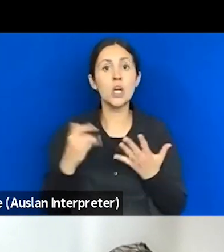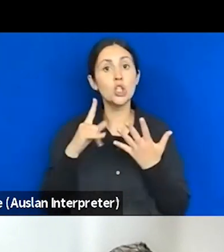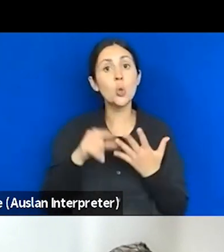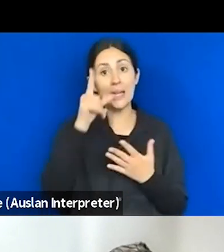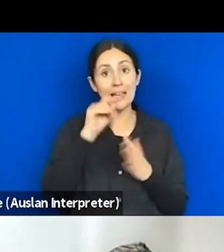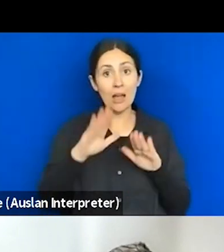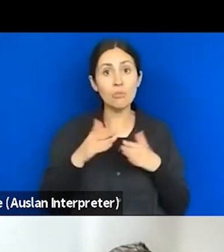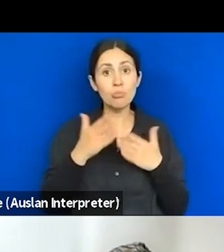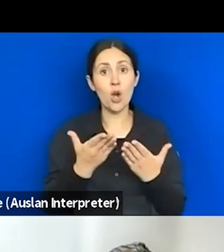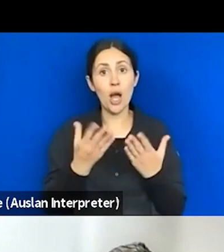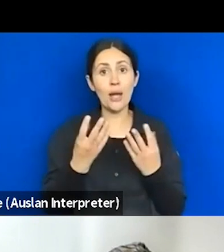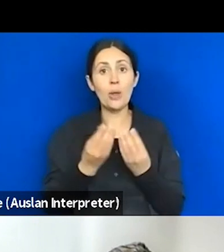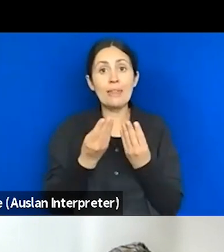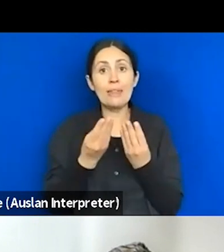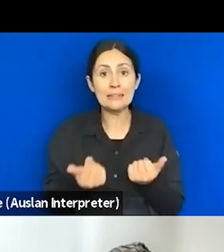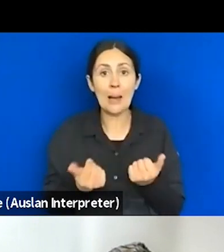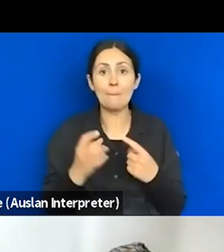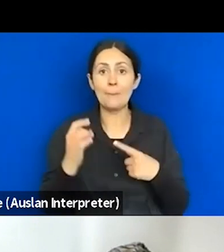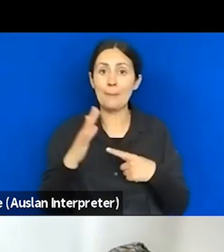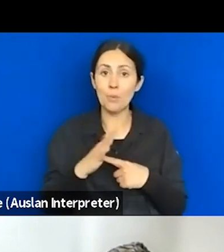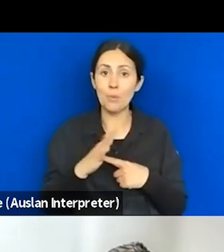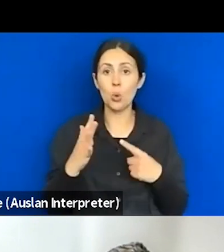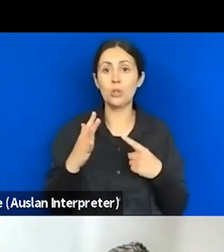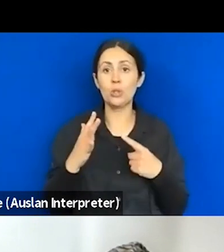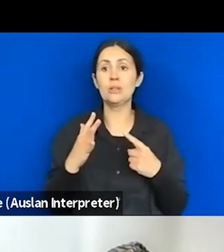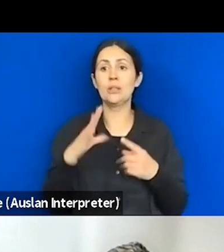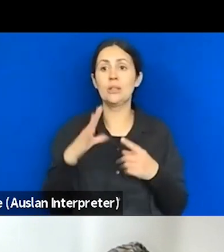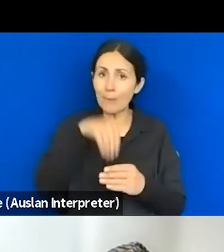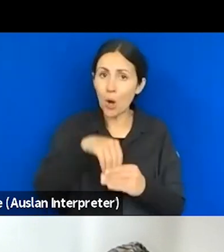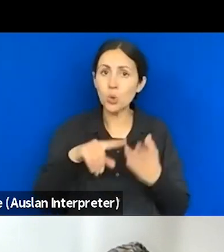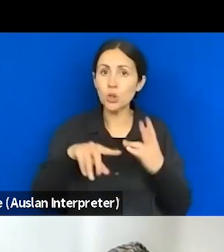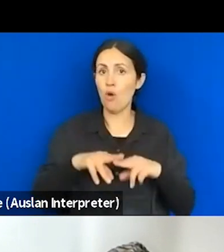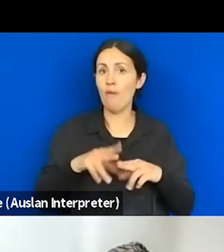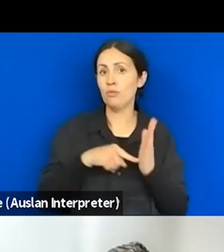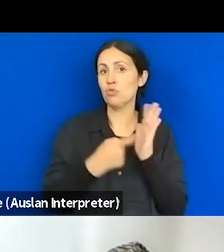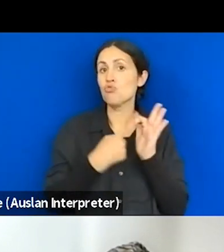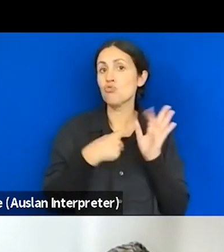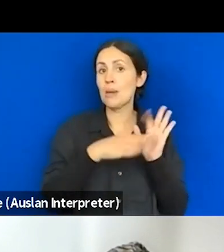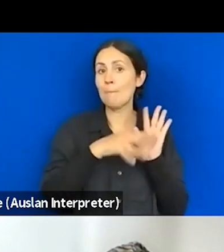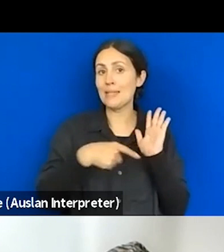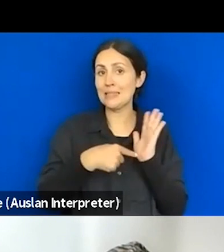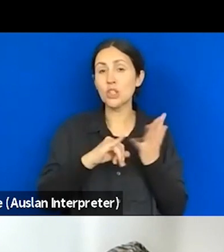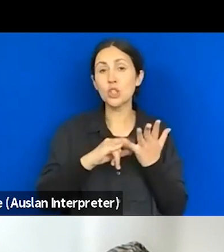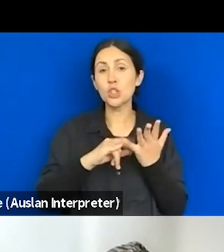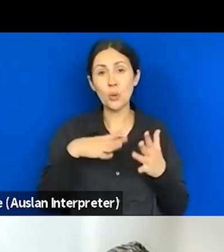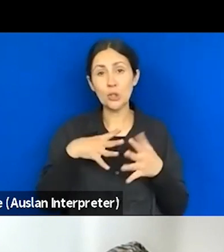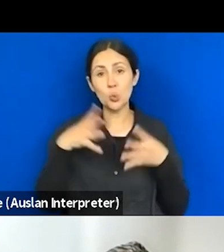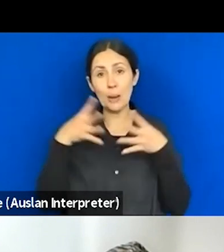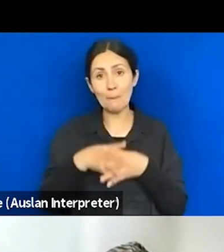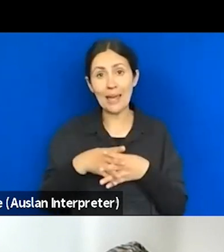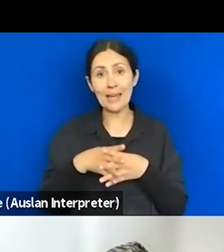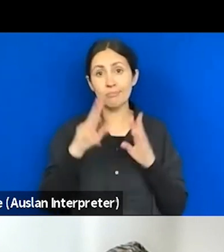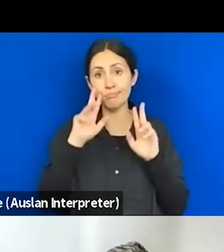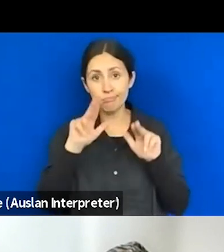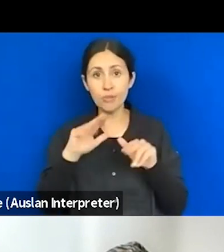then an important component of people's treatment. So again, looking forward to how we would